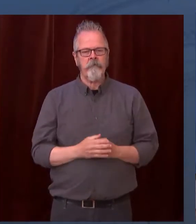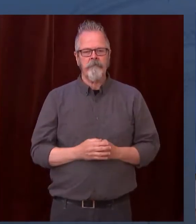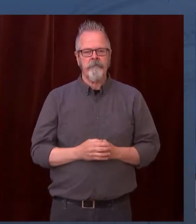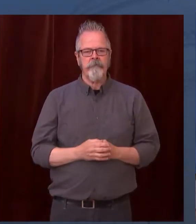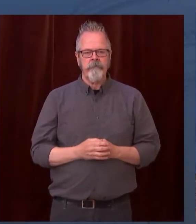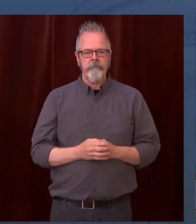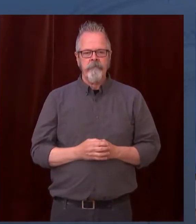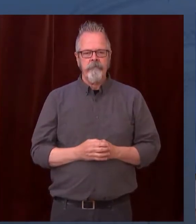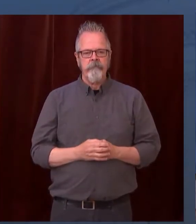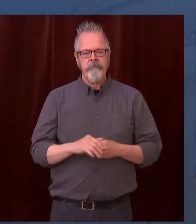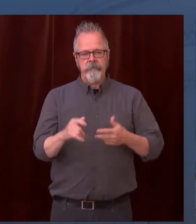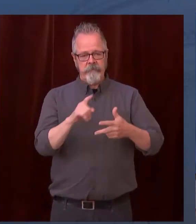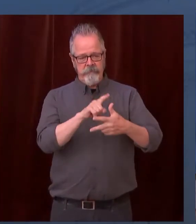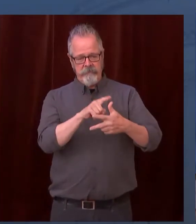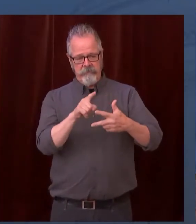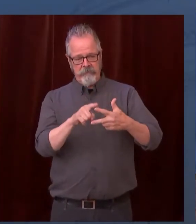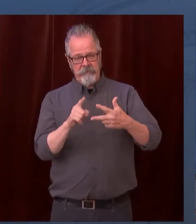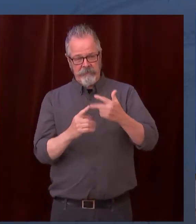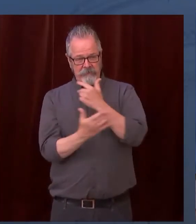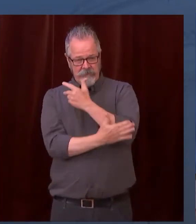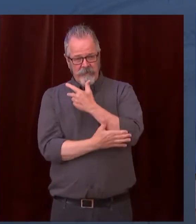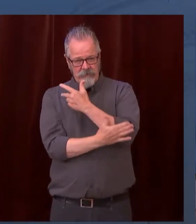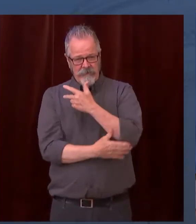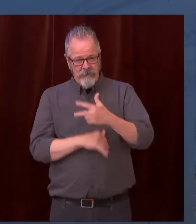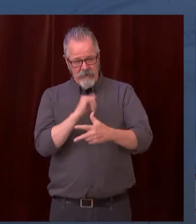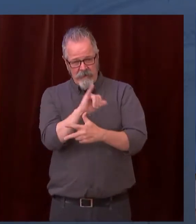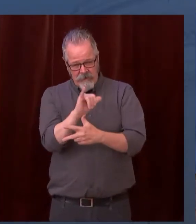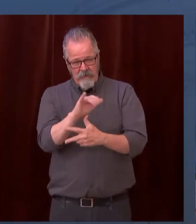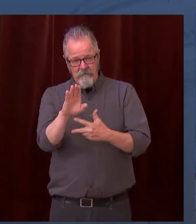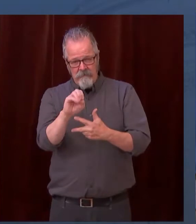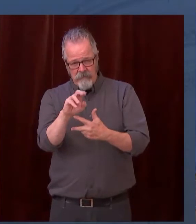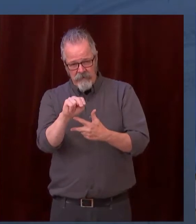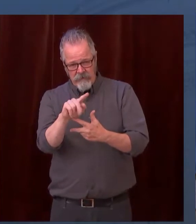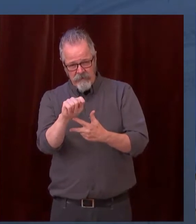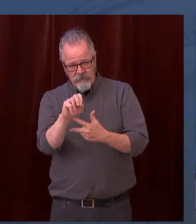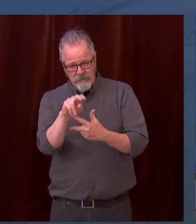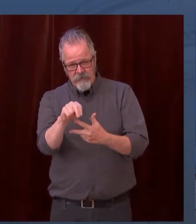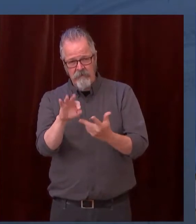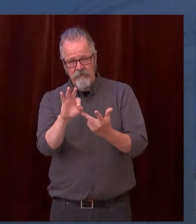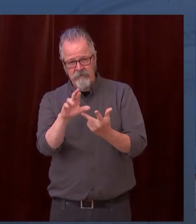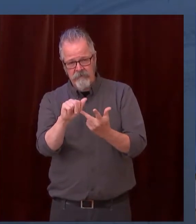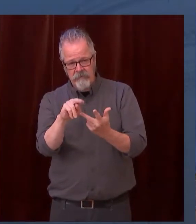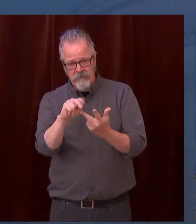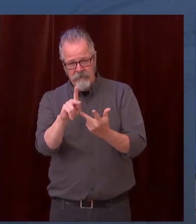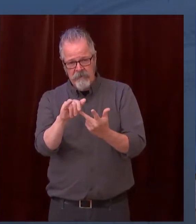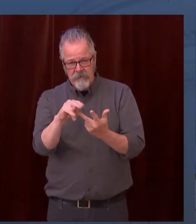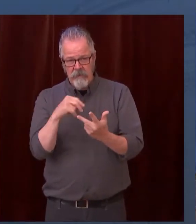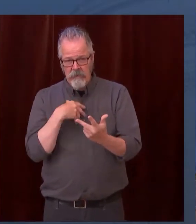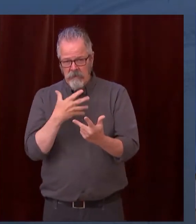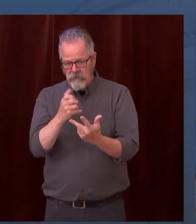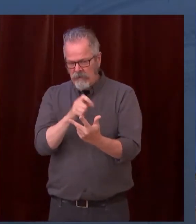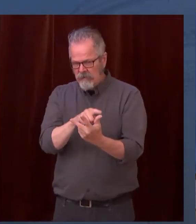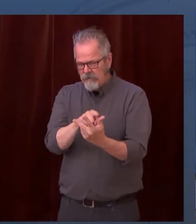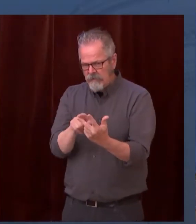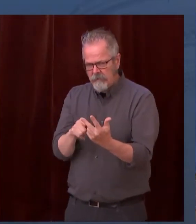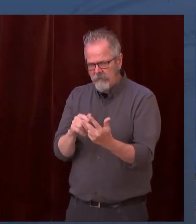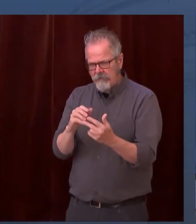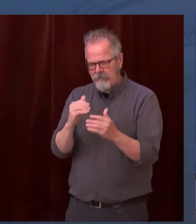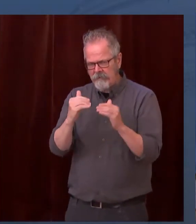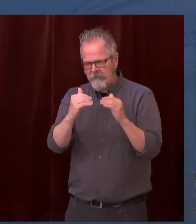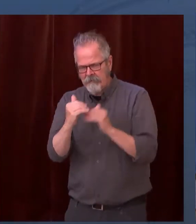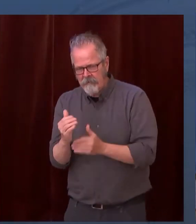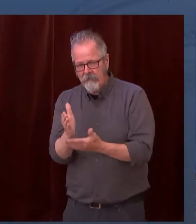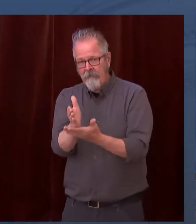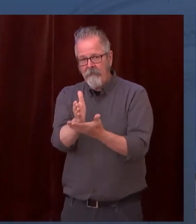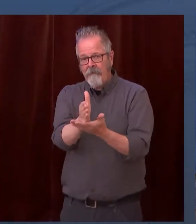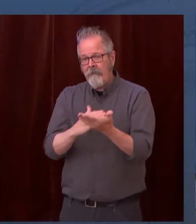little counterintuitive, but it's a big part of our strategy because we think allowing a small amount of additional activity that occurs